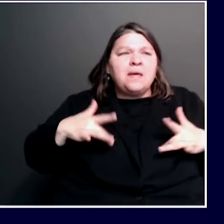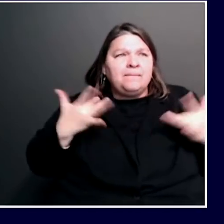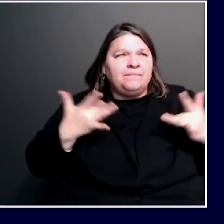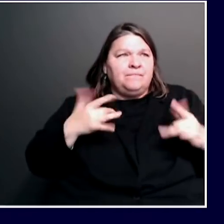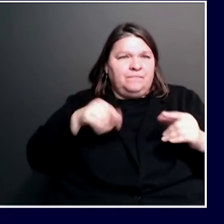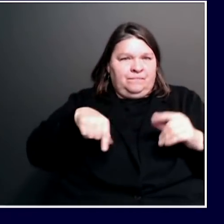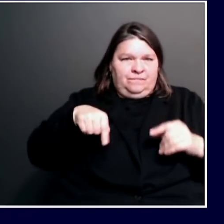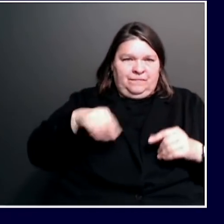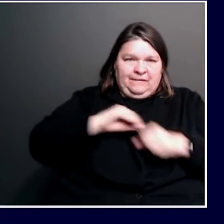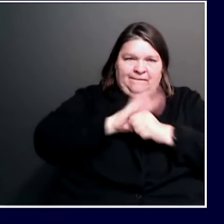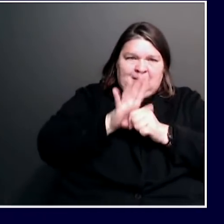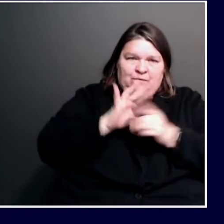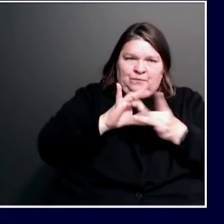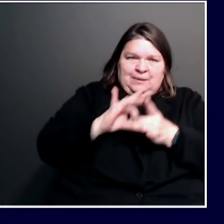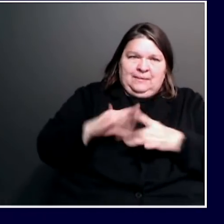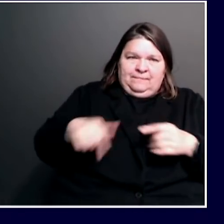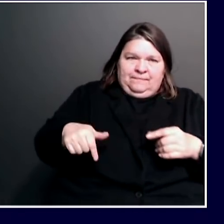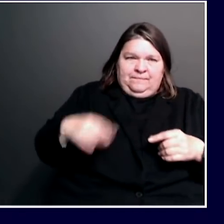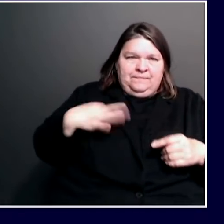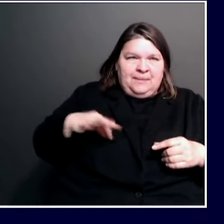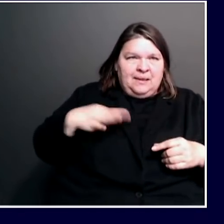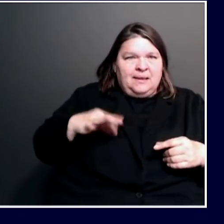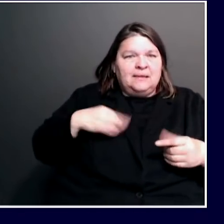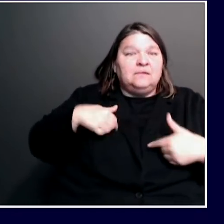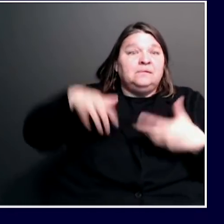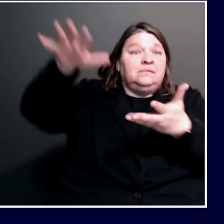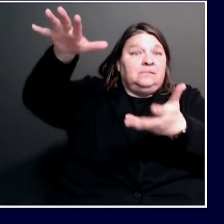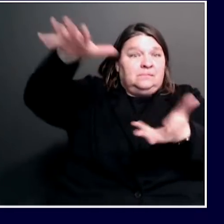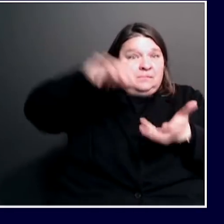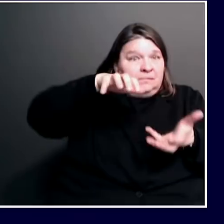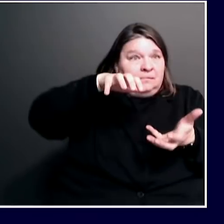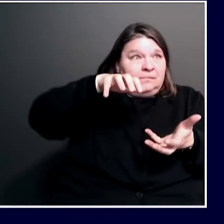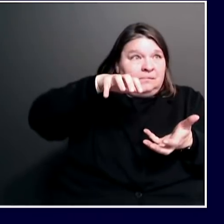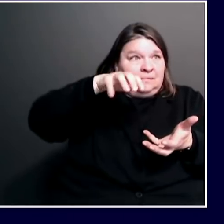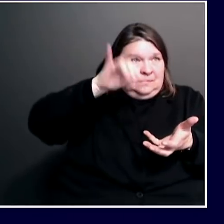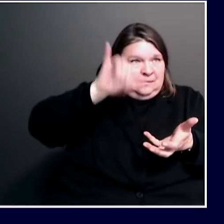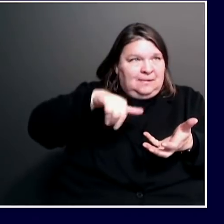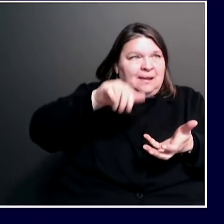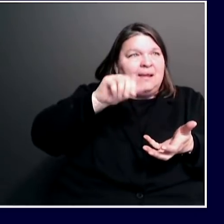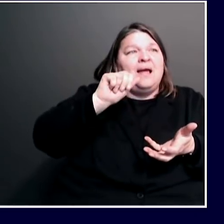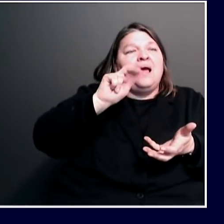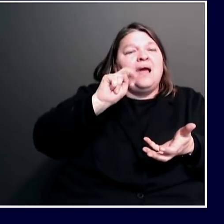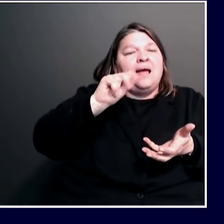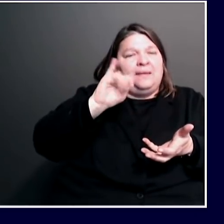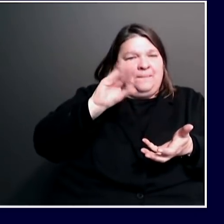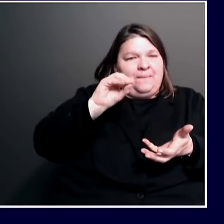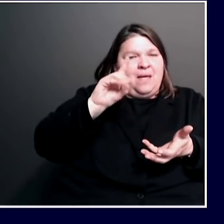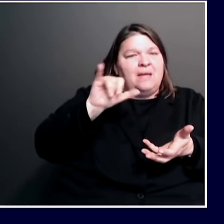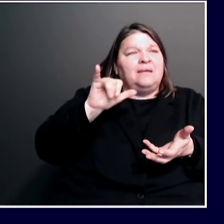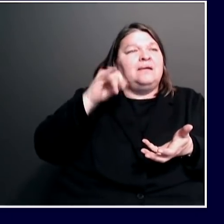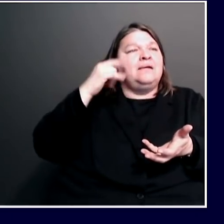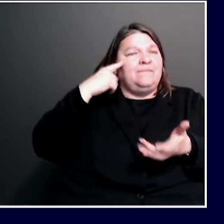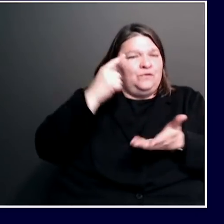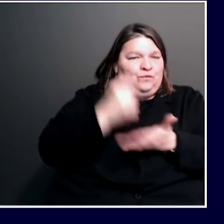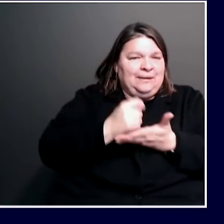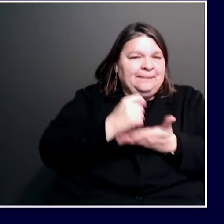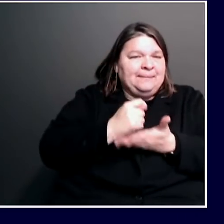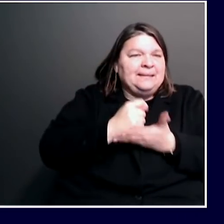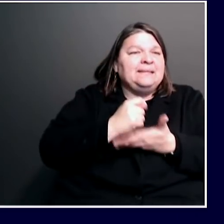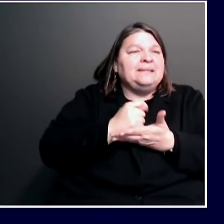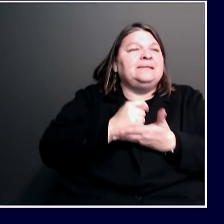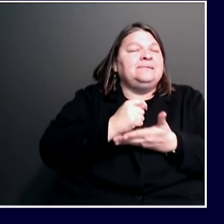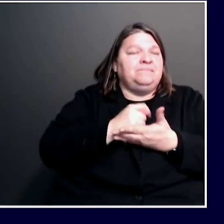our allocation of that monoclonal antibody, sotrovimab, will continue at with what we got last week, which